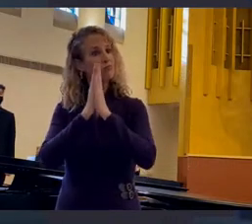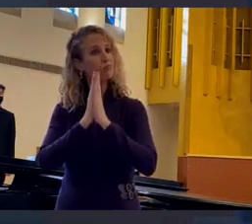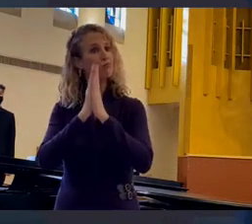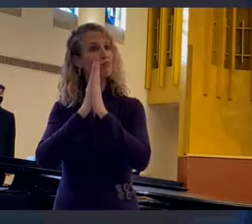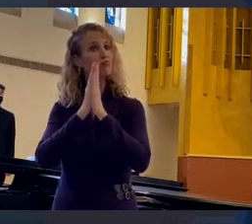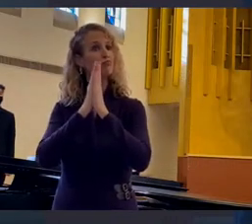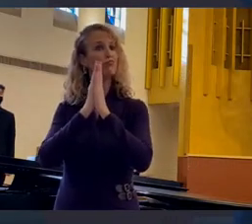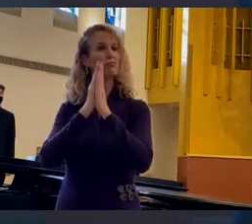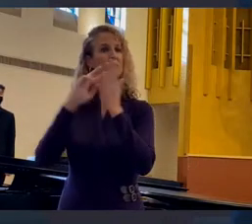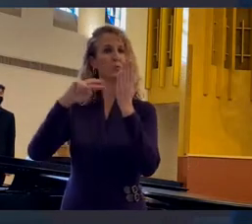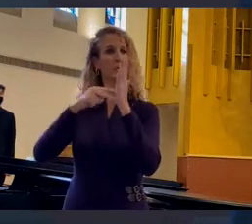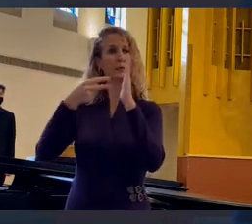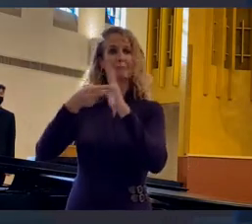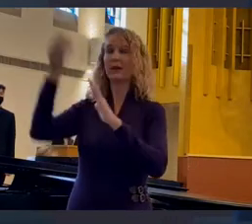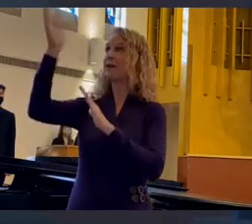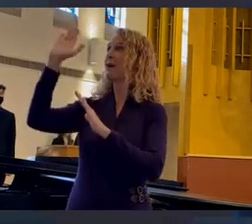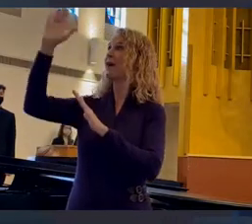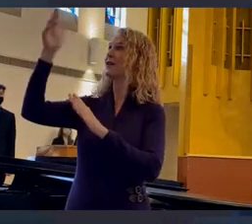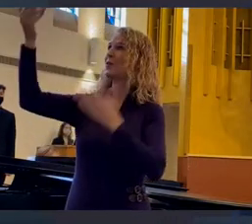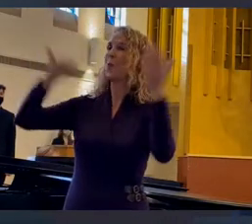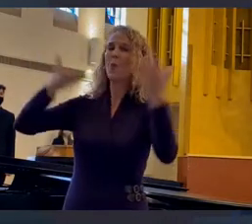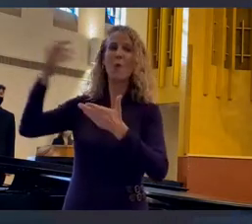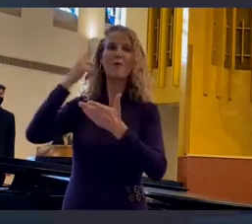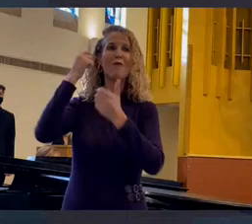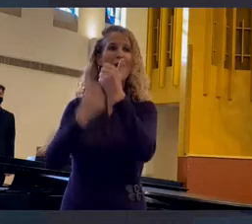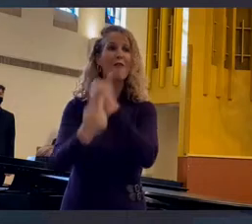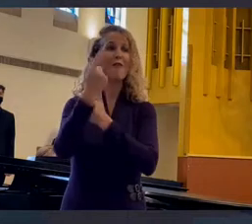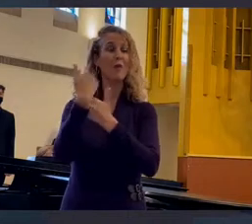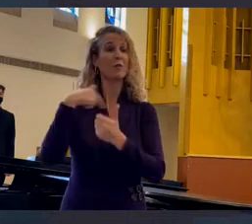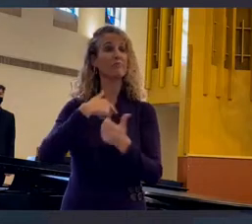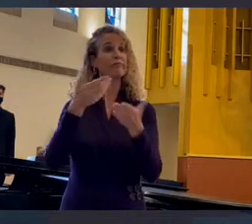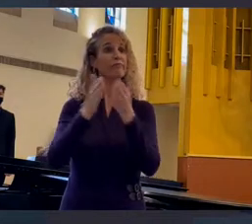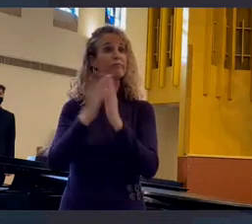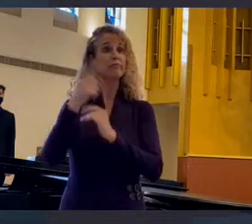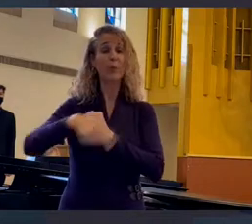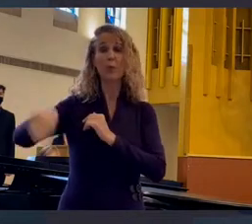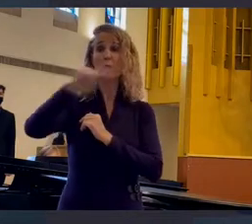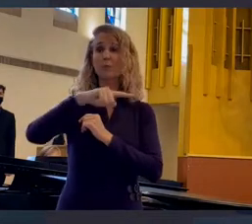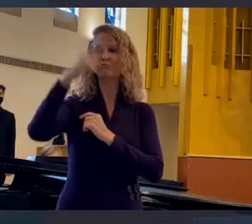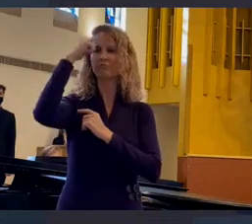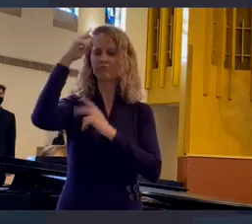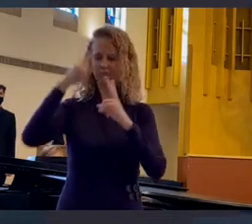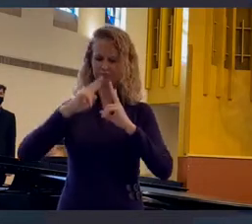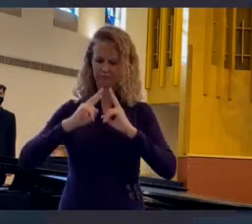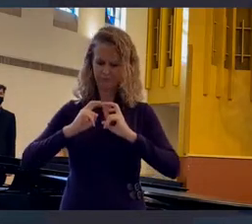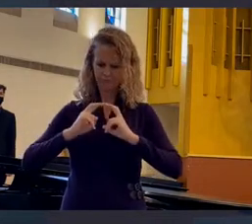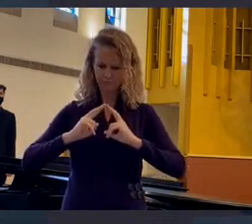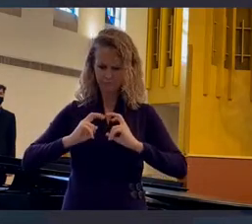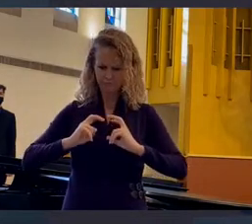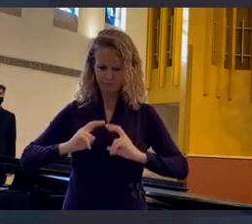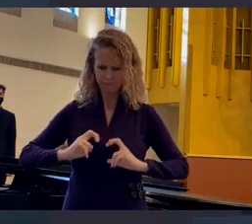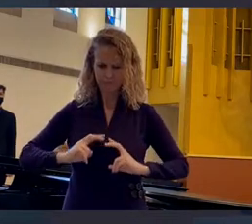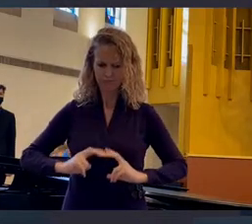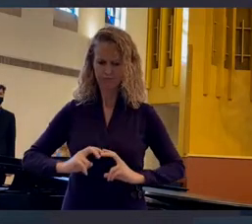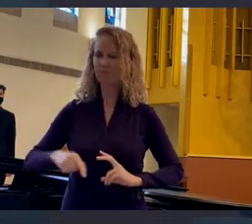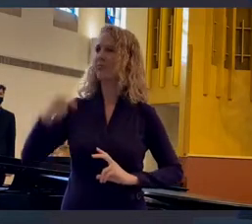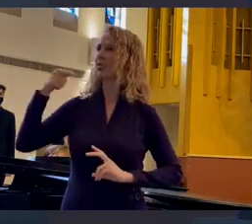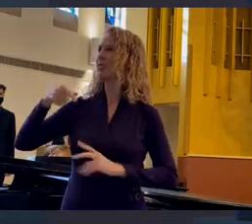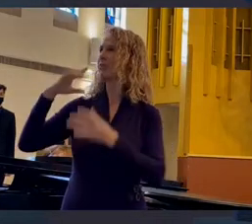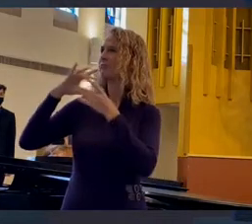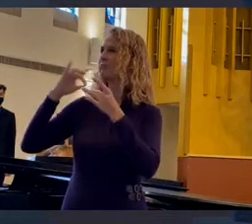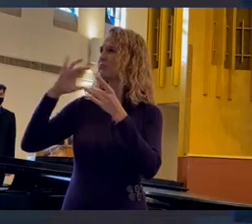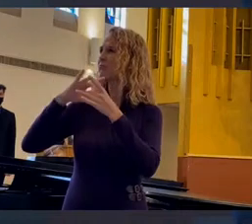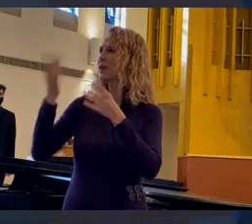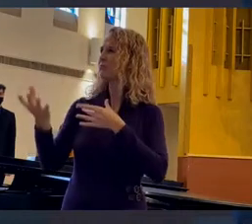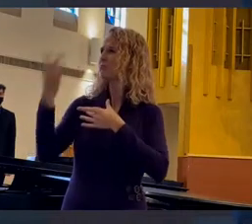that extends God's welcome to all, we invite you to reflect and to look for the resonance as